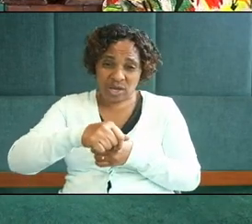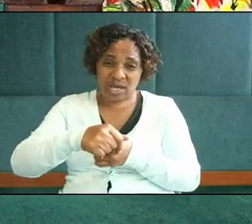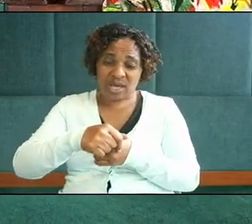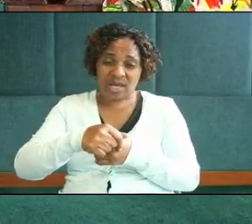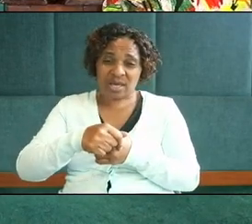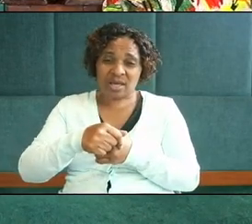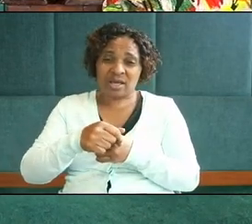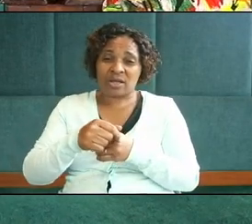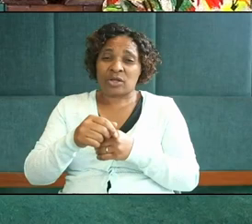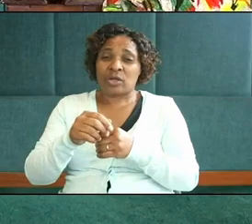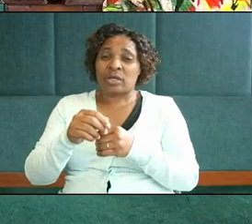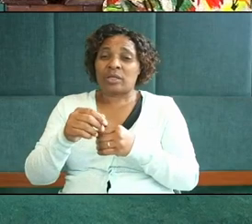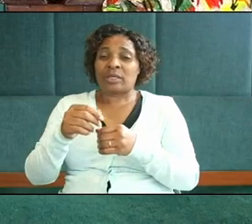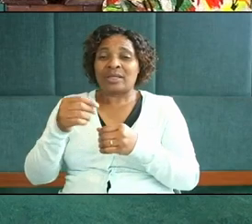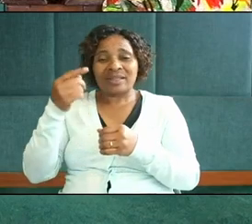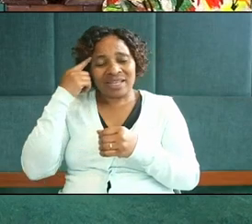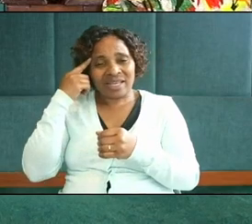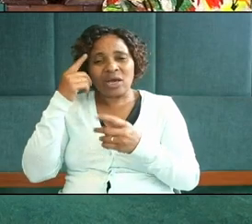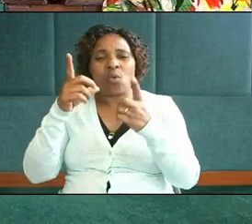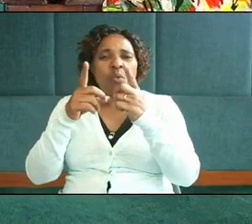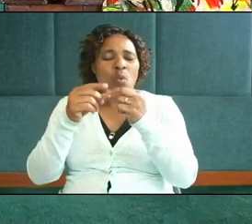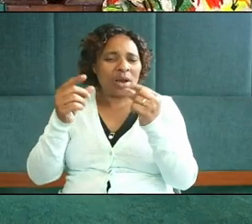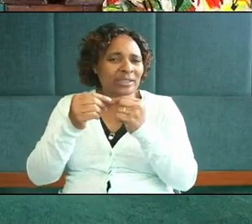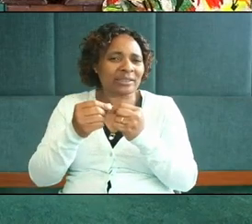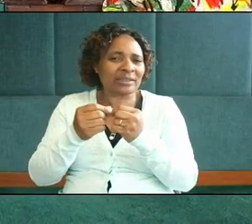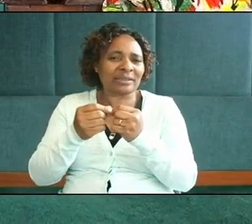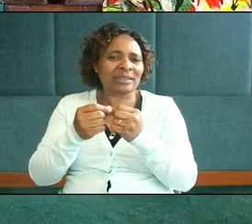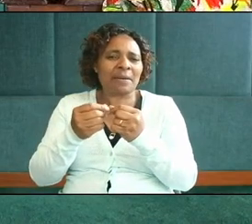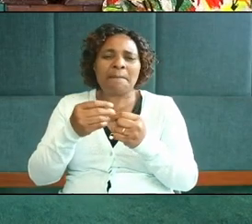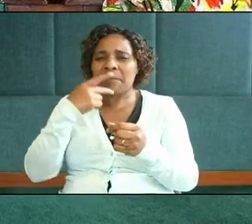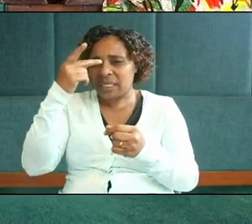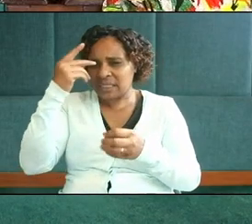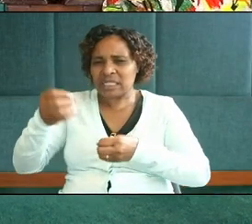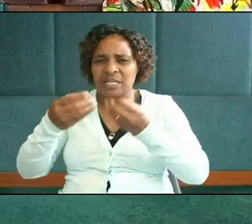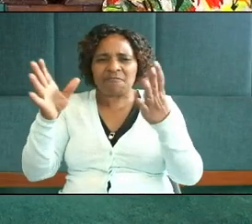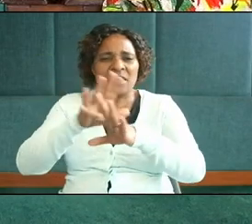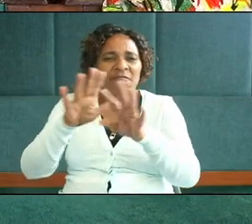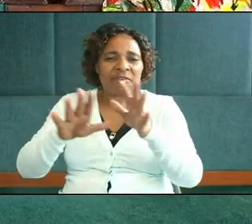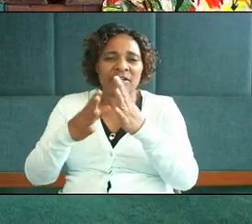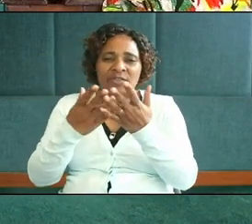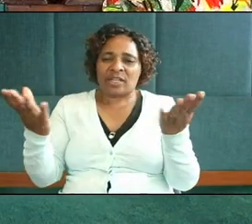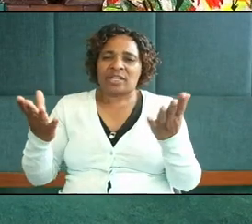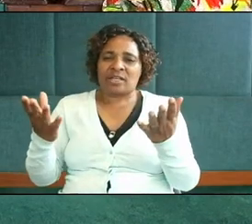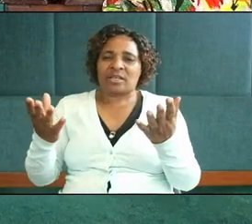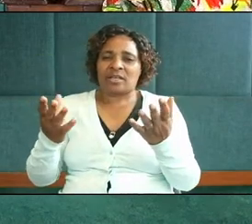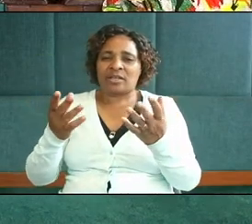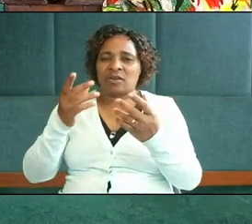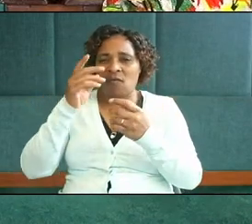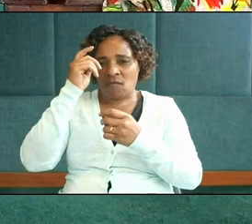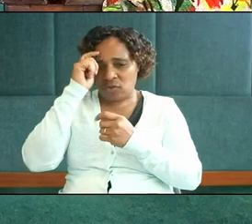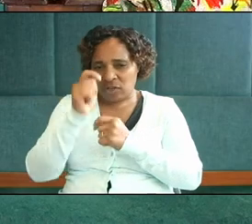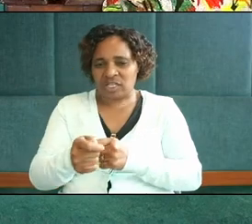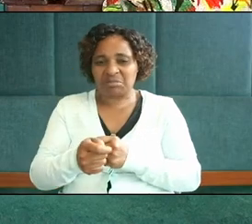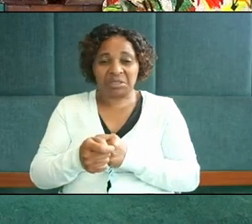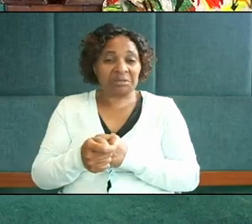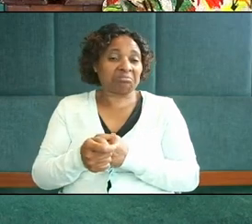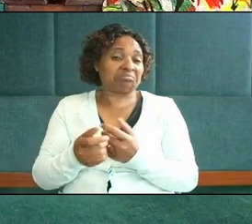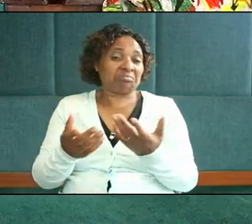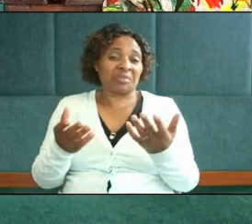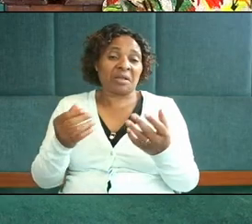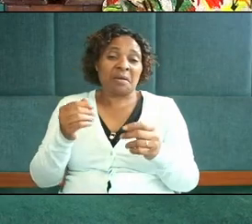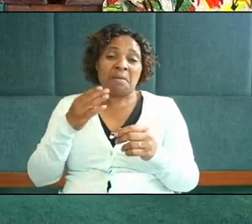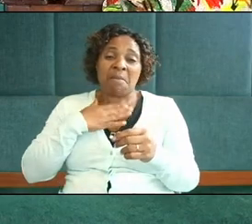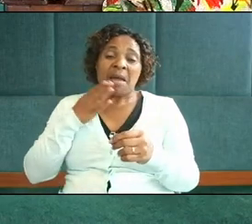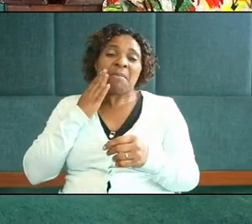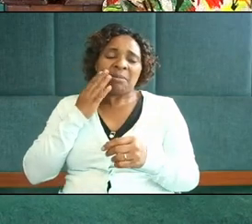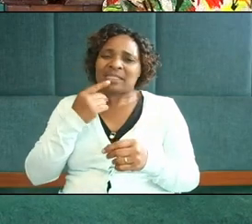somewhat in our mind think that when our parents give us everything we want, we will respect them. Like, if my mom says,